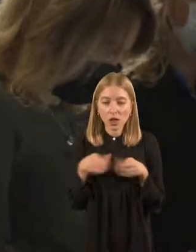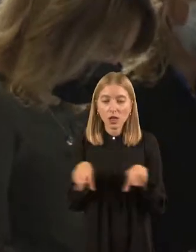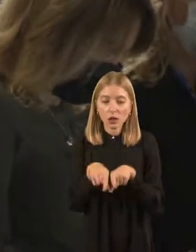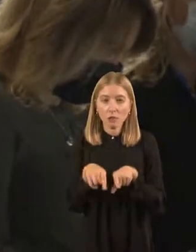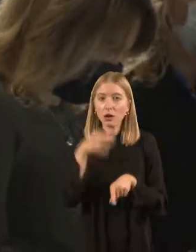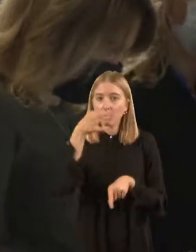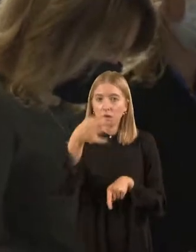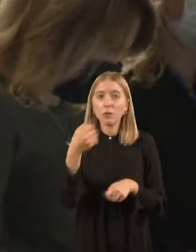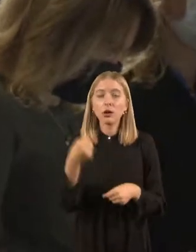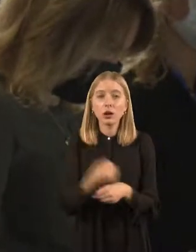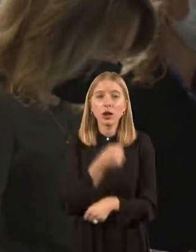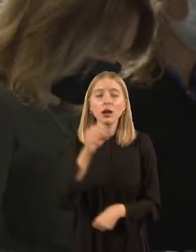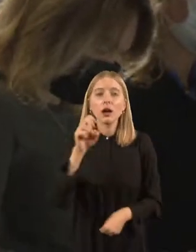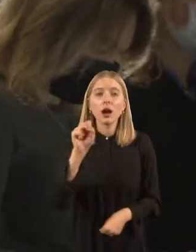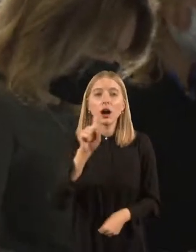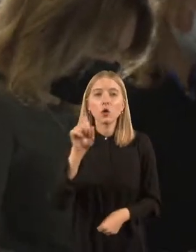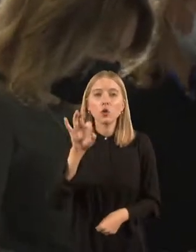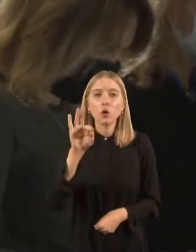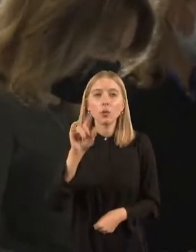fertilizers,